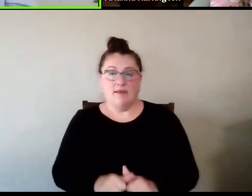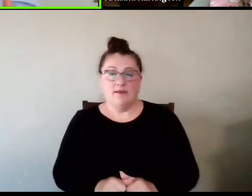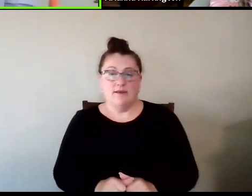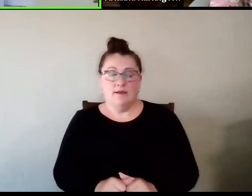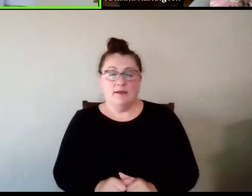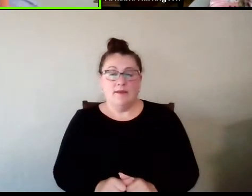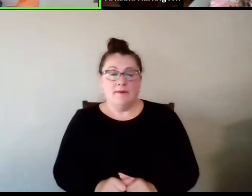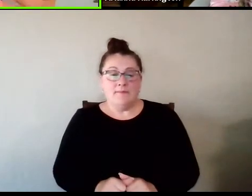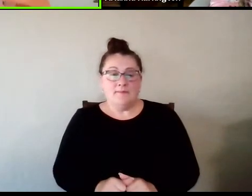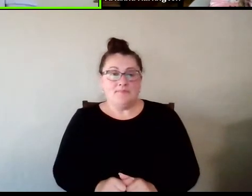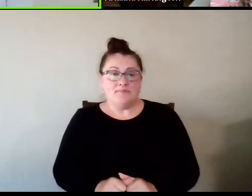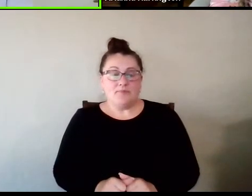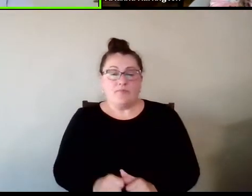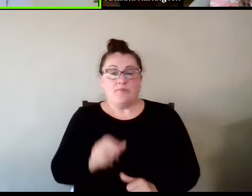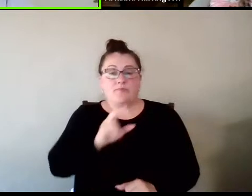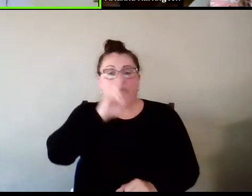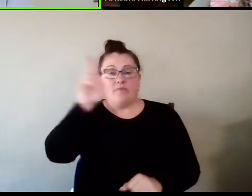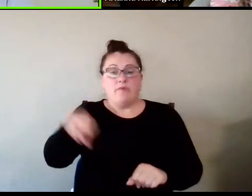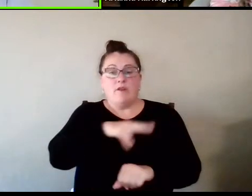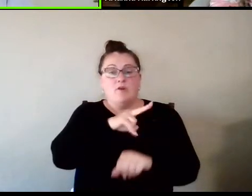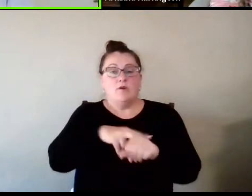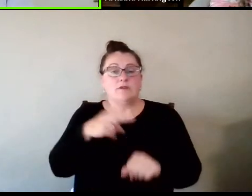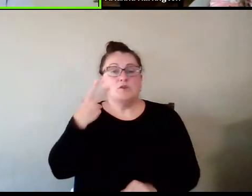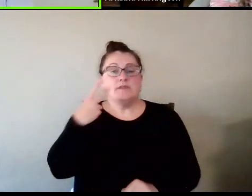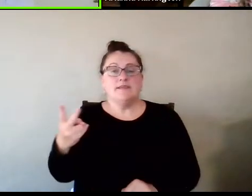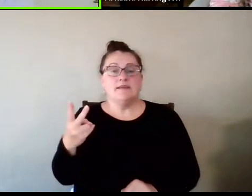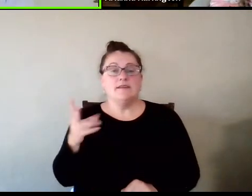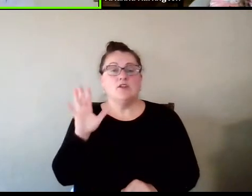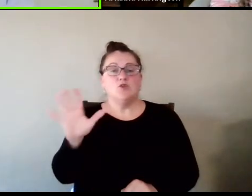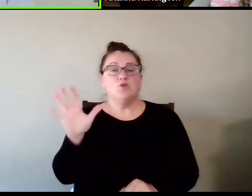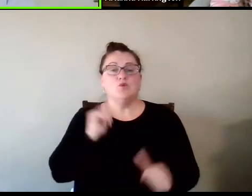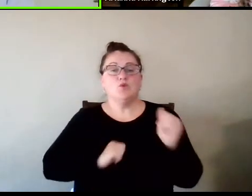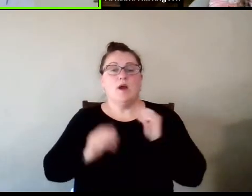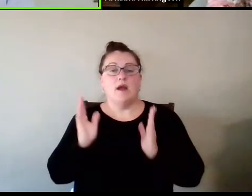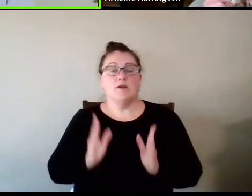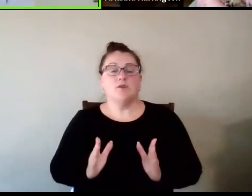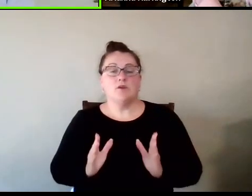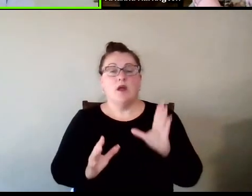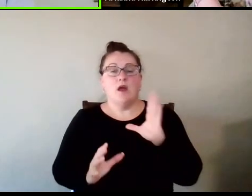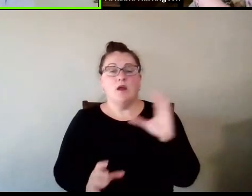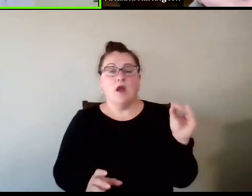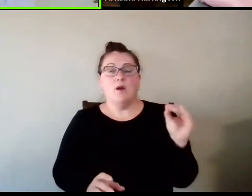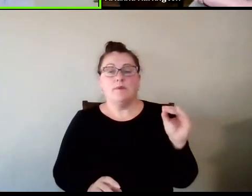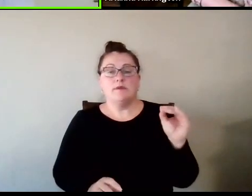of course, you know, you've seen and you've been an actor in this. Companies deploy,